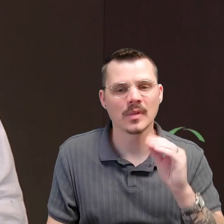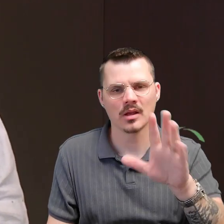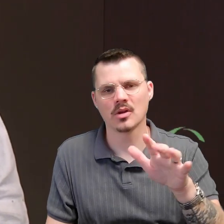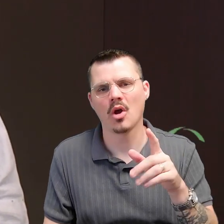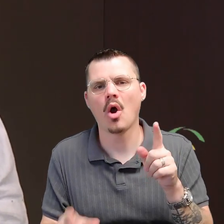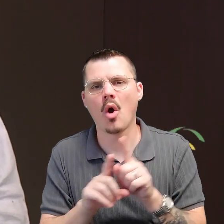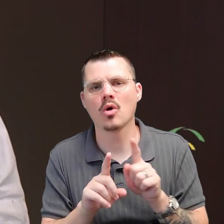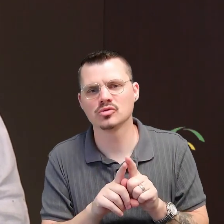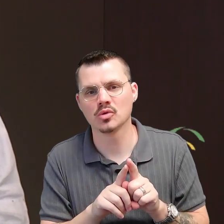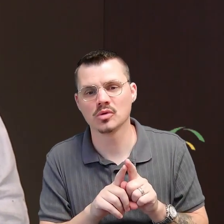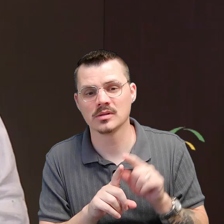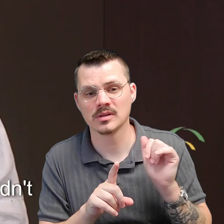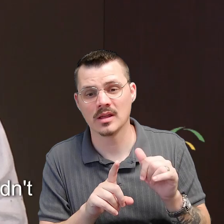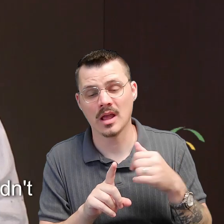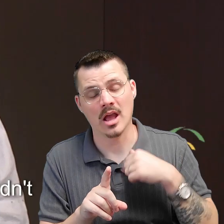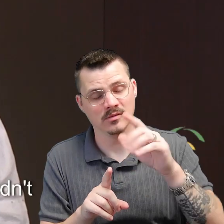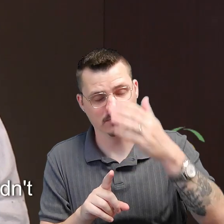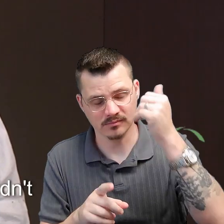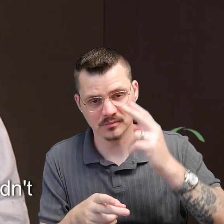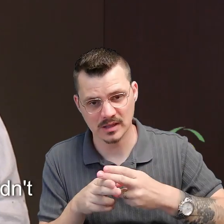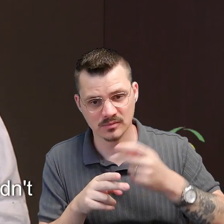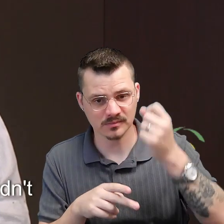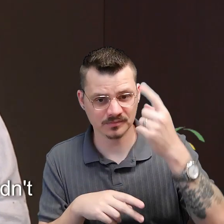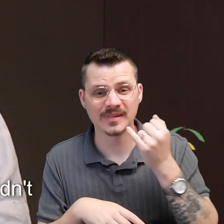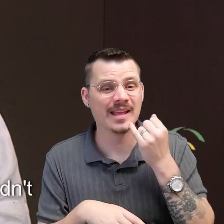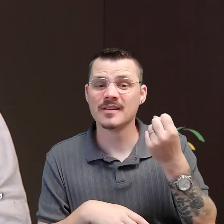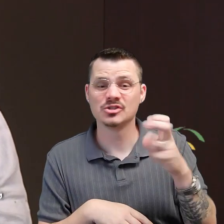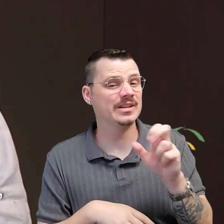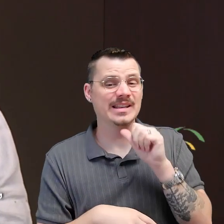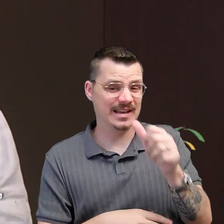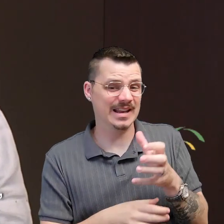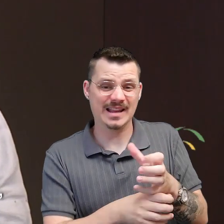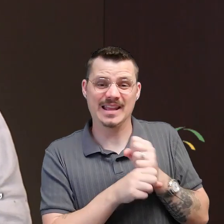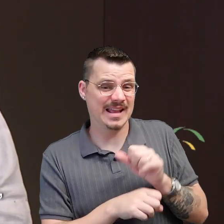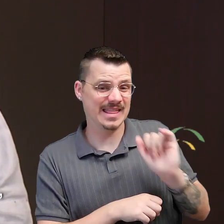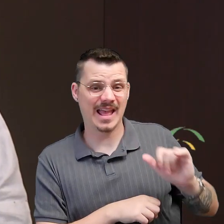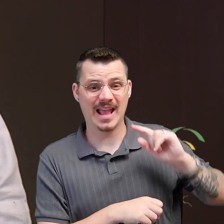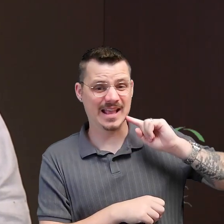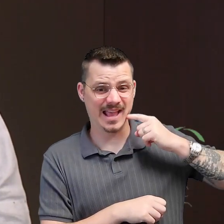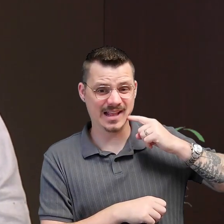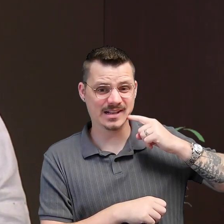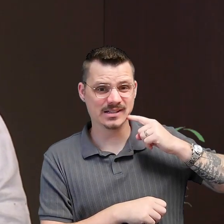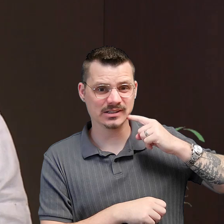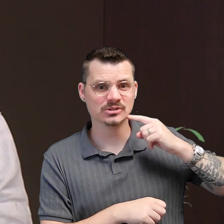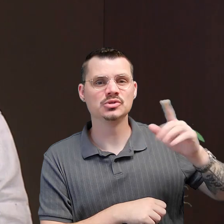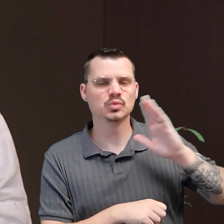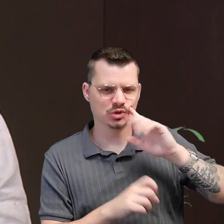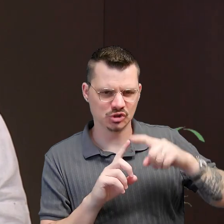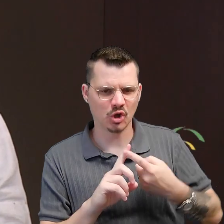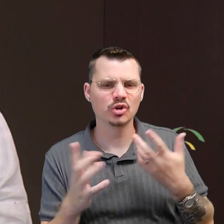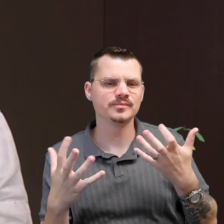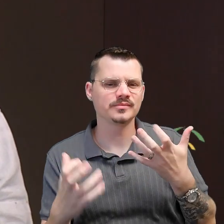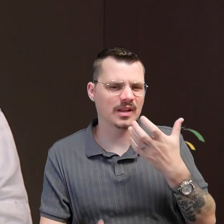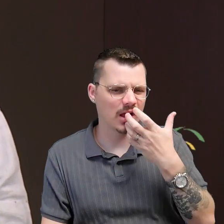and also the other thing that I should mention is that if she didn't get the candy when she wanted it, she tended to